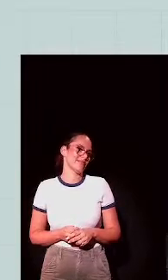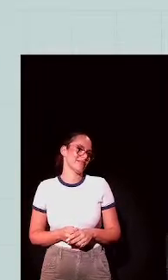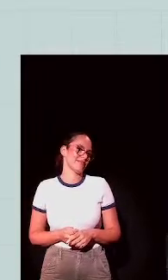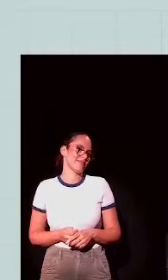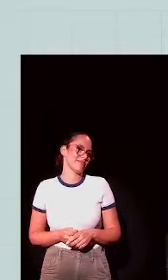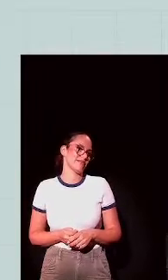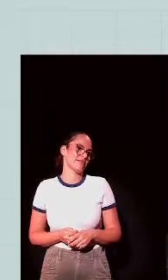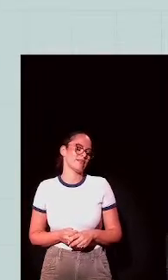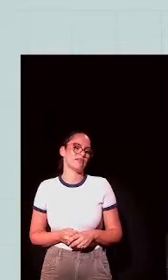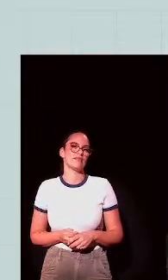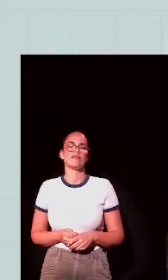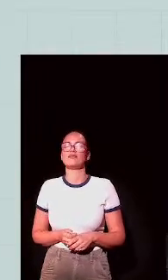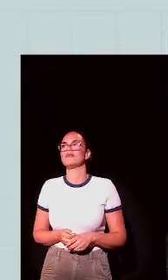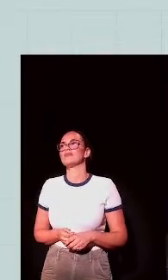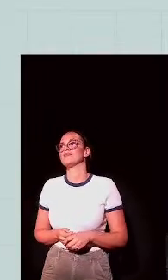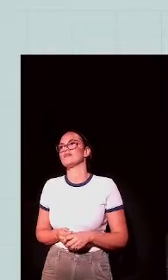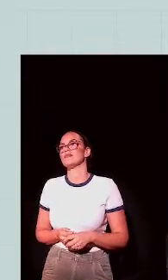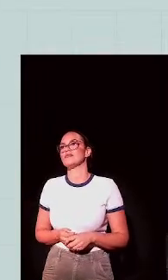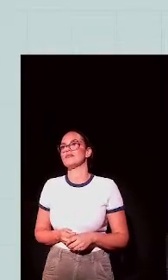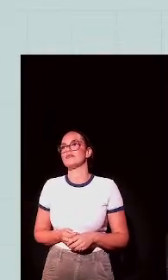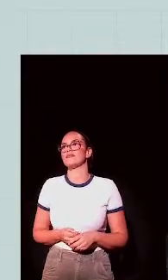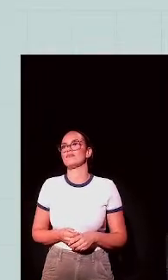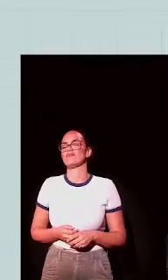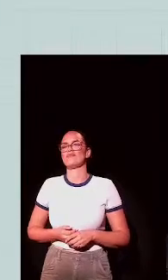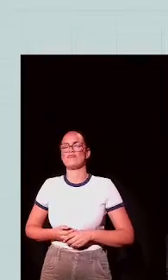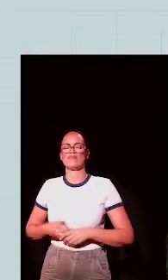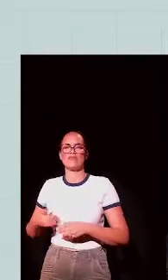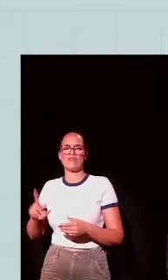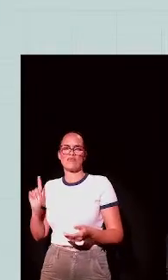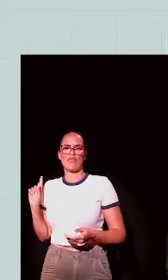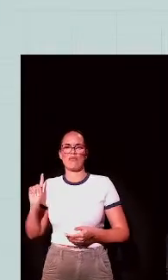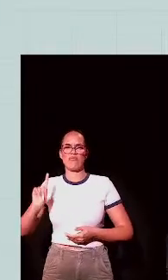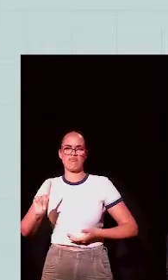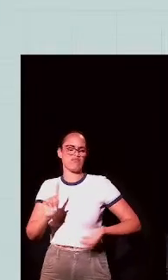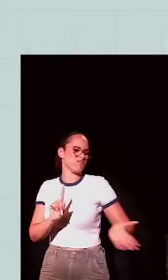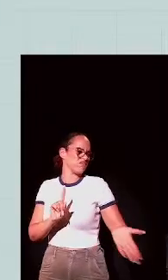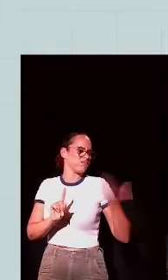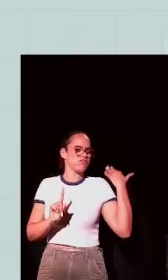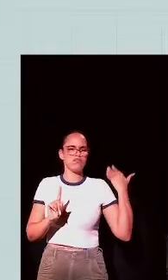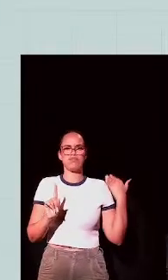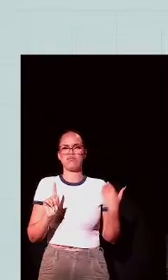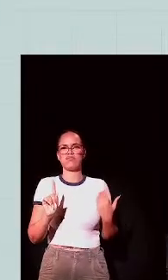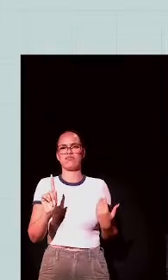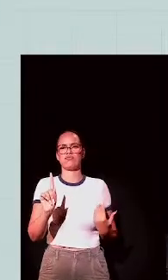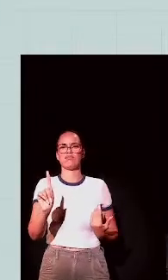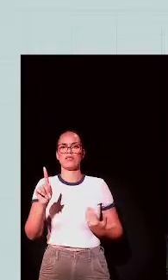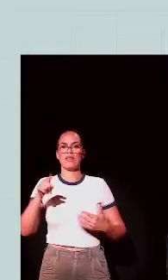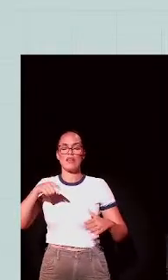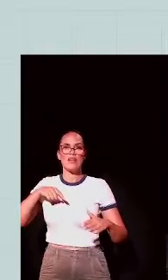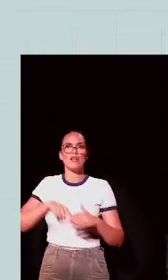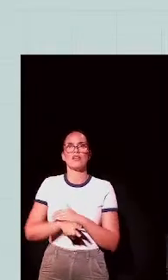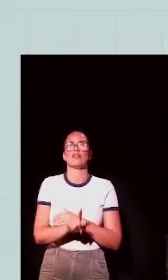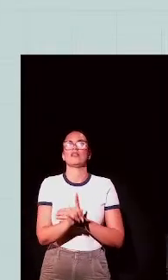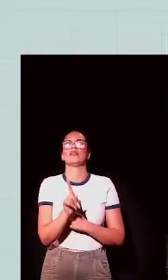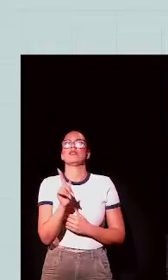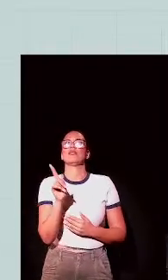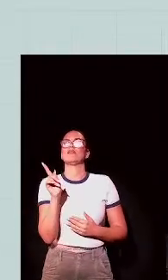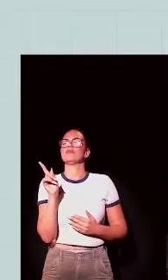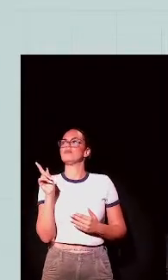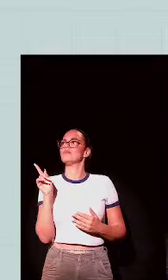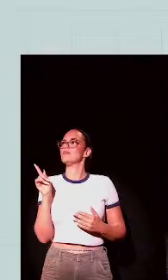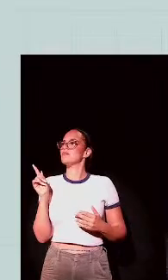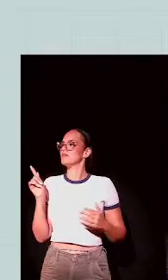Slamming the door behind me, I'm out of my hand, can't take it, I